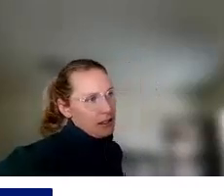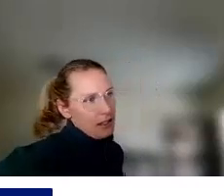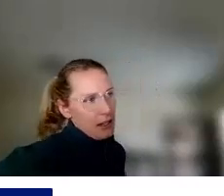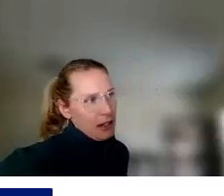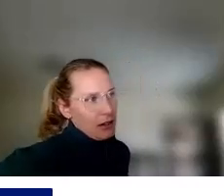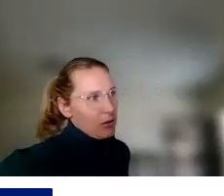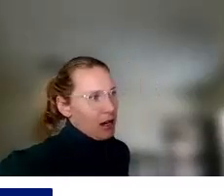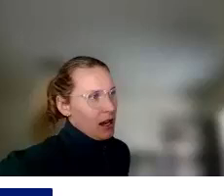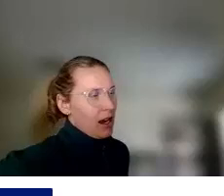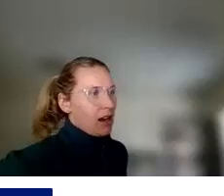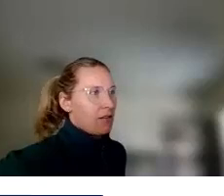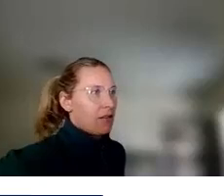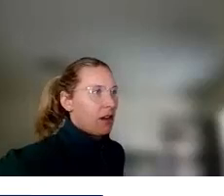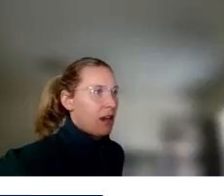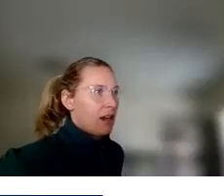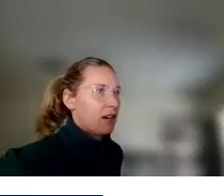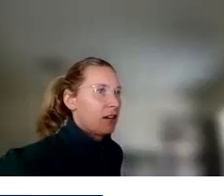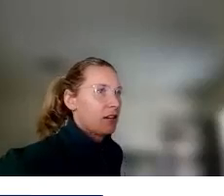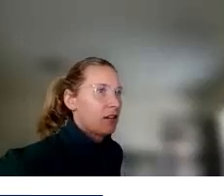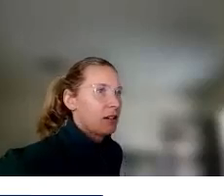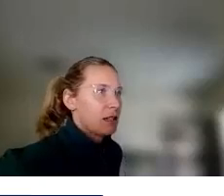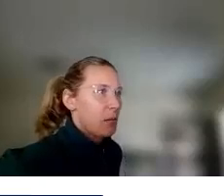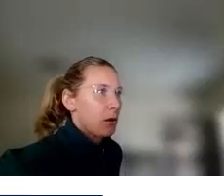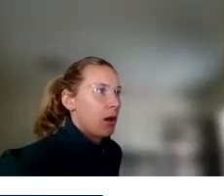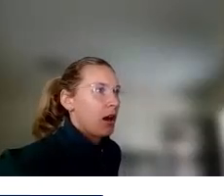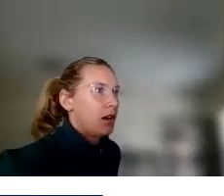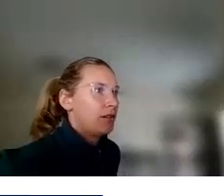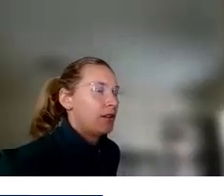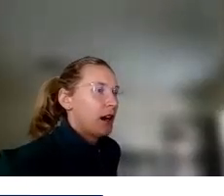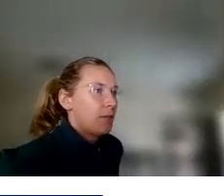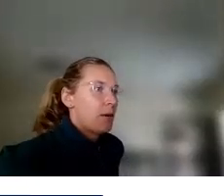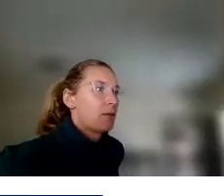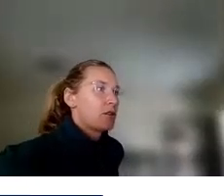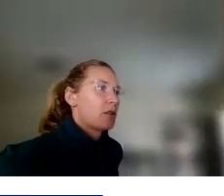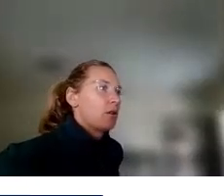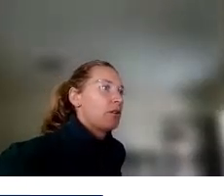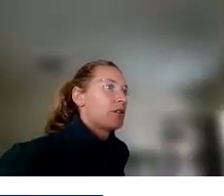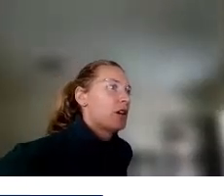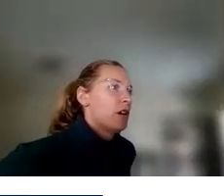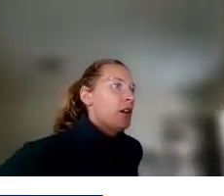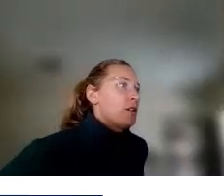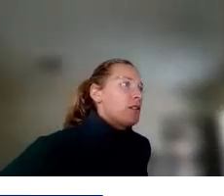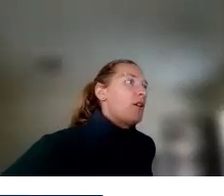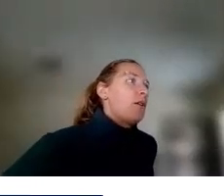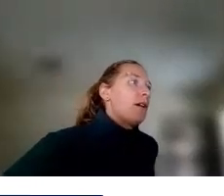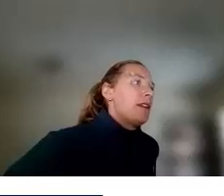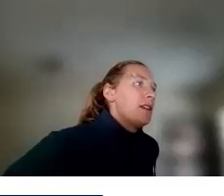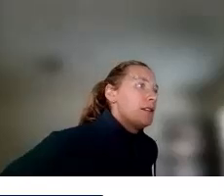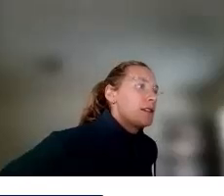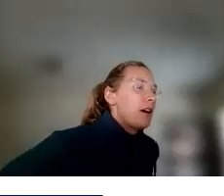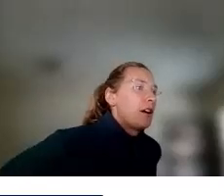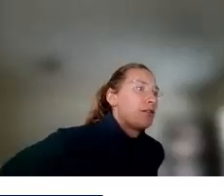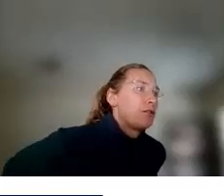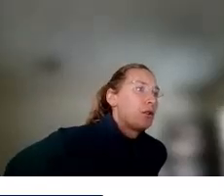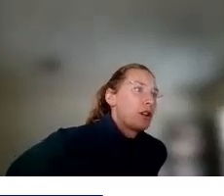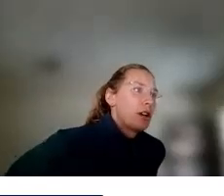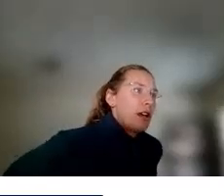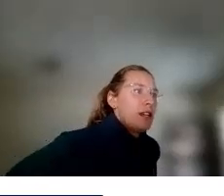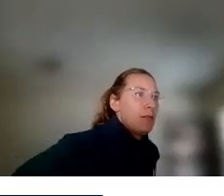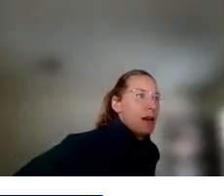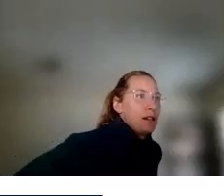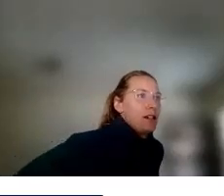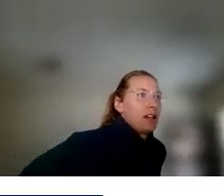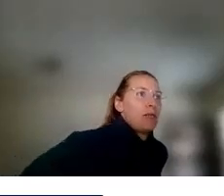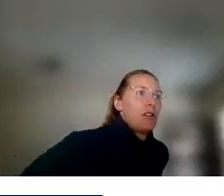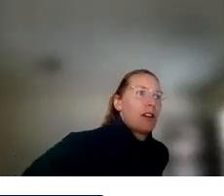And on the next slide, we have a good example of members' goals. So these are